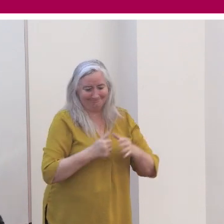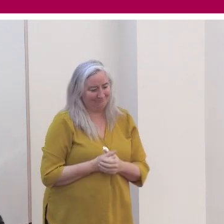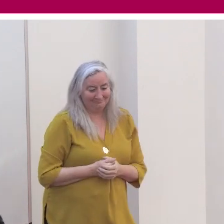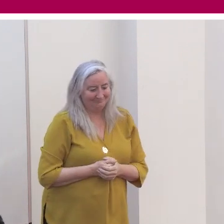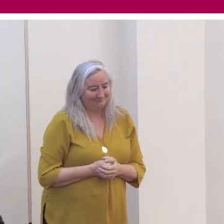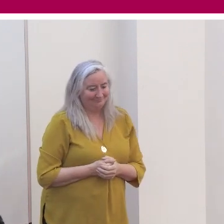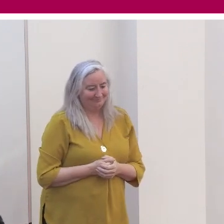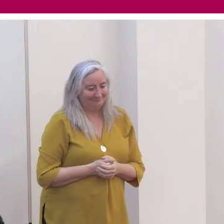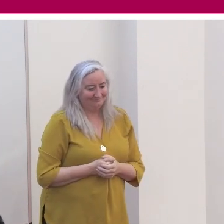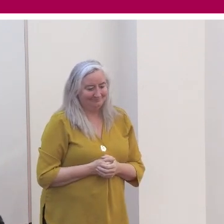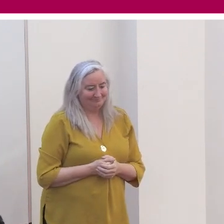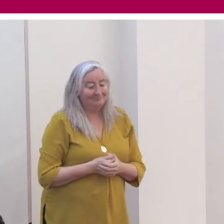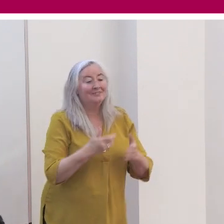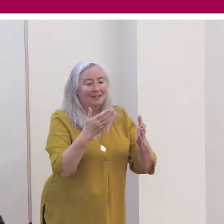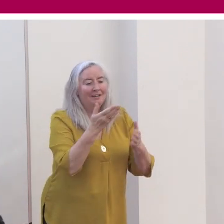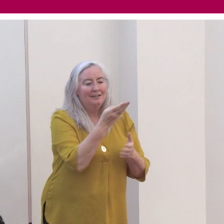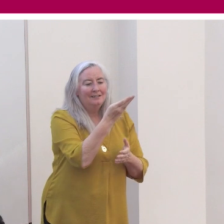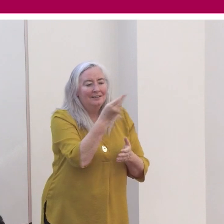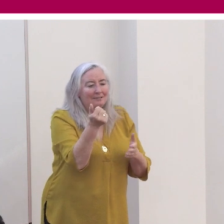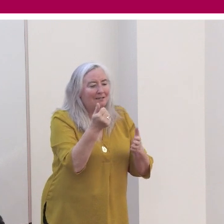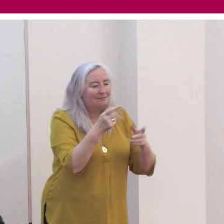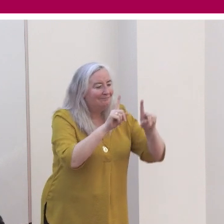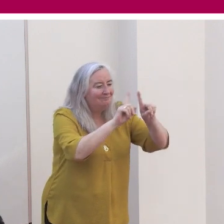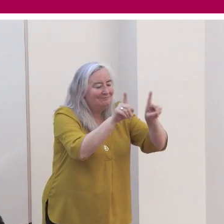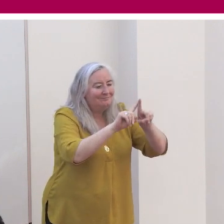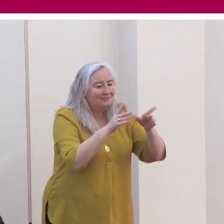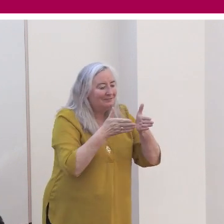even though she attempted to report sexual violence,